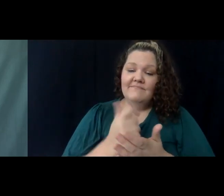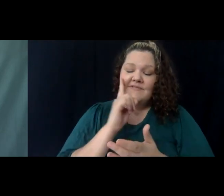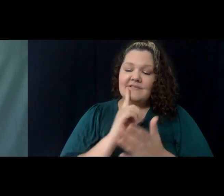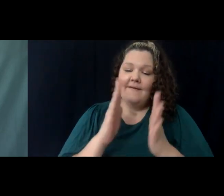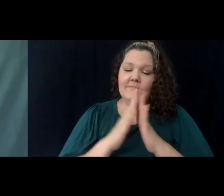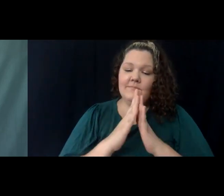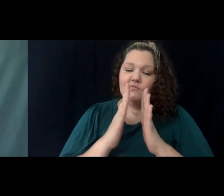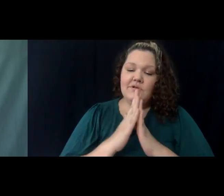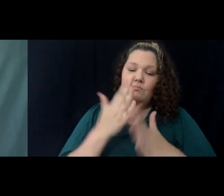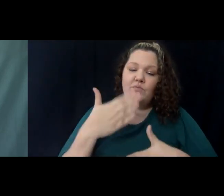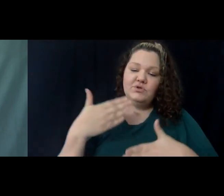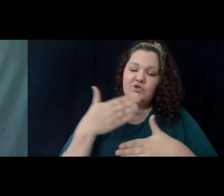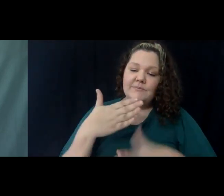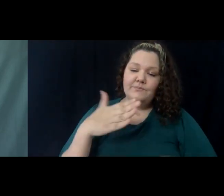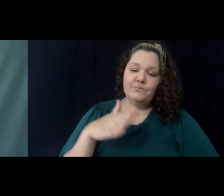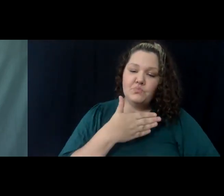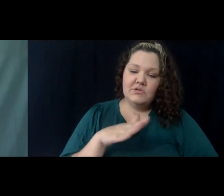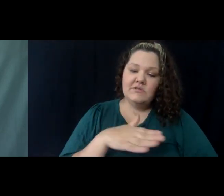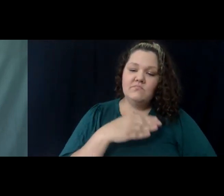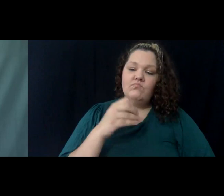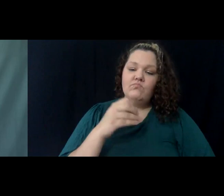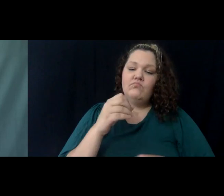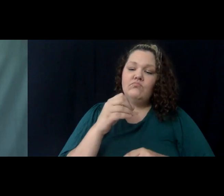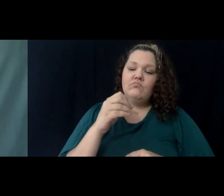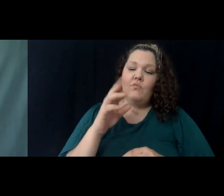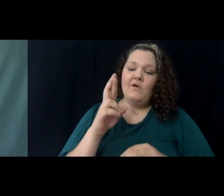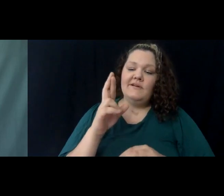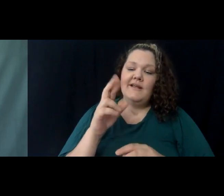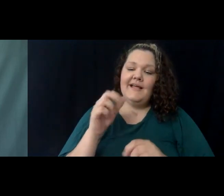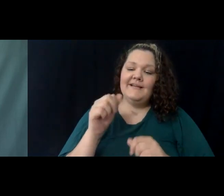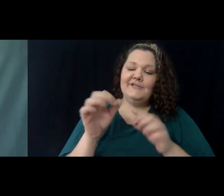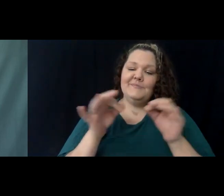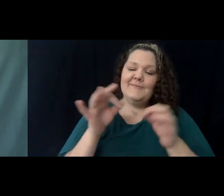would a descriptive paragraph be helpful on what the music sounds like?